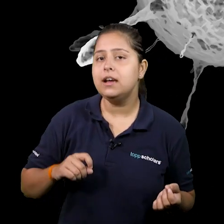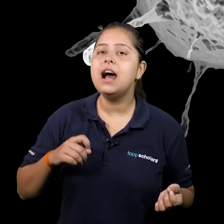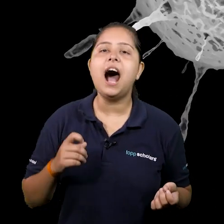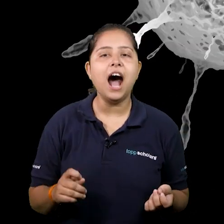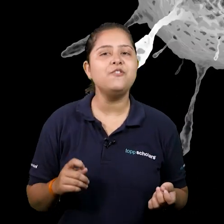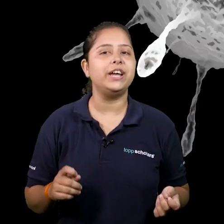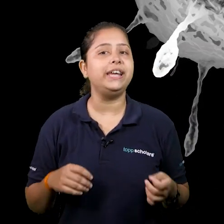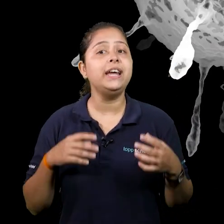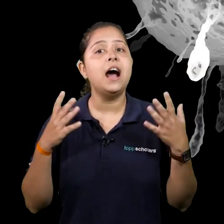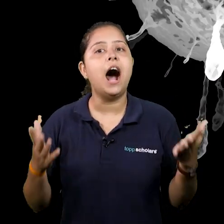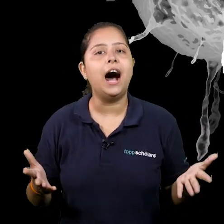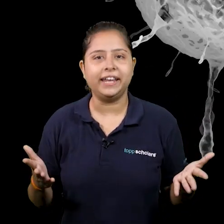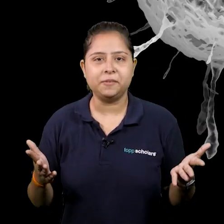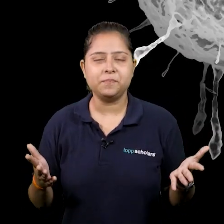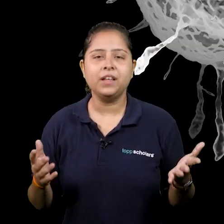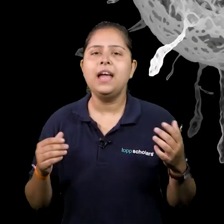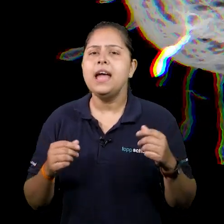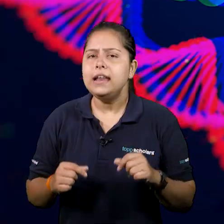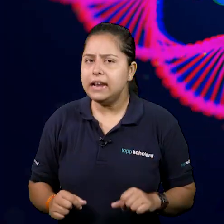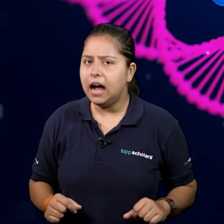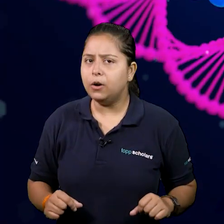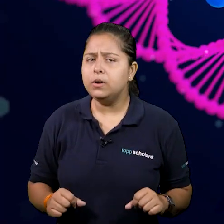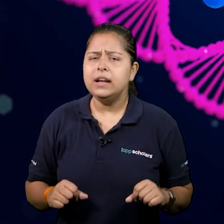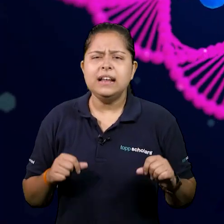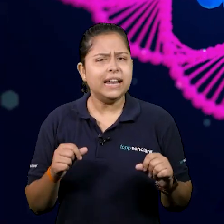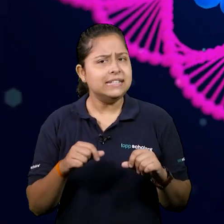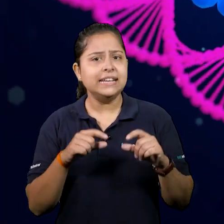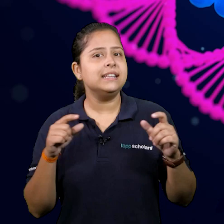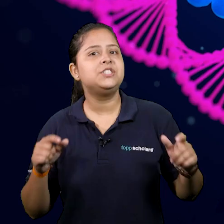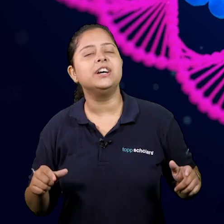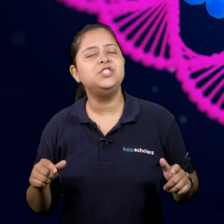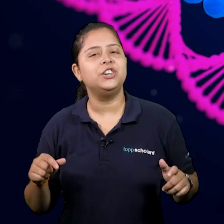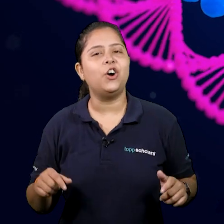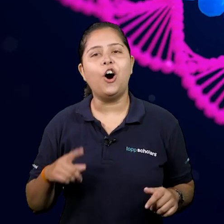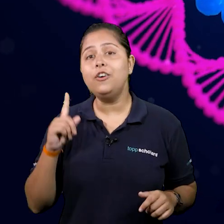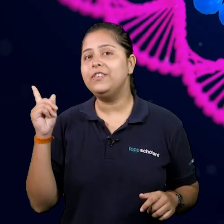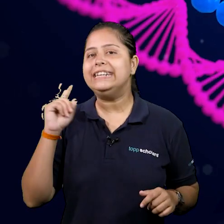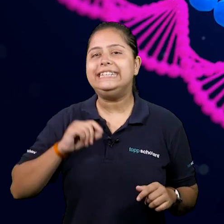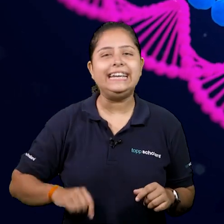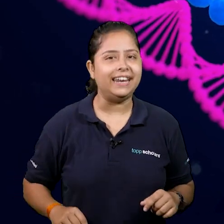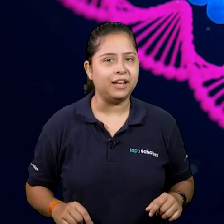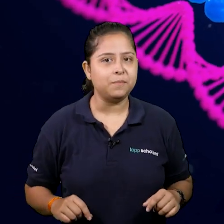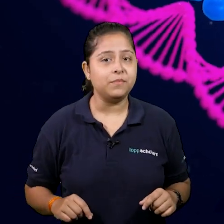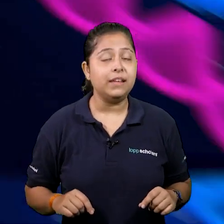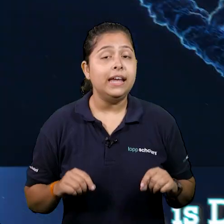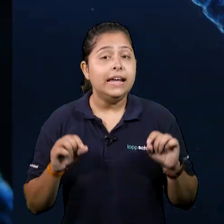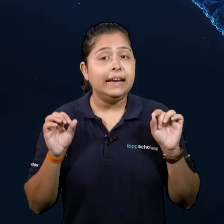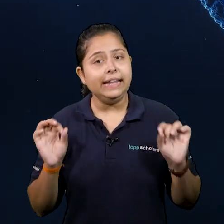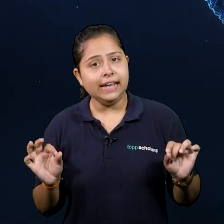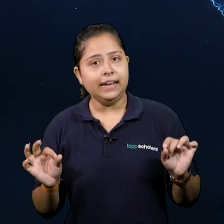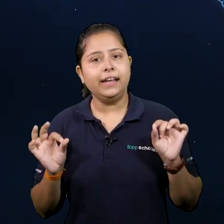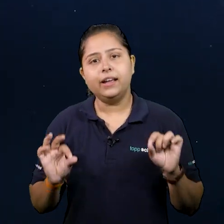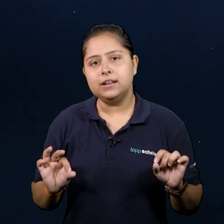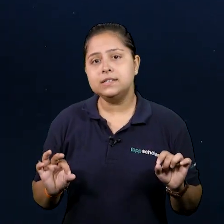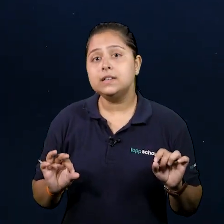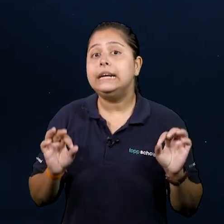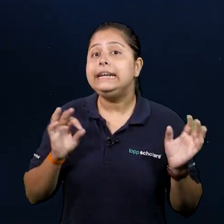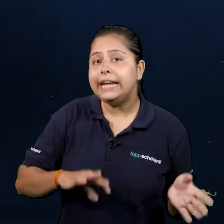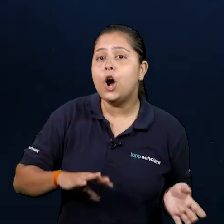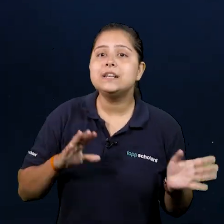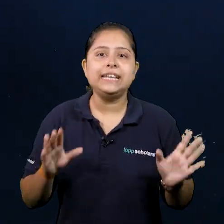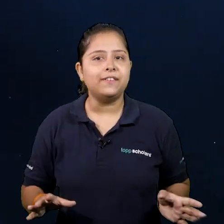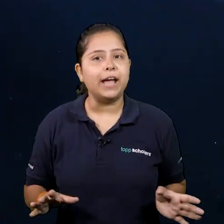DNA, are very high. Now, let's see the structure of DNA. DNA is